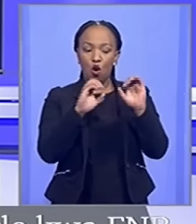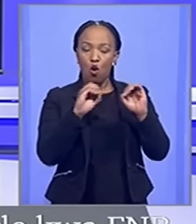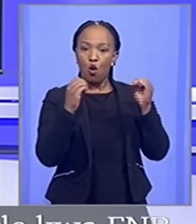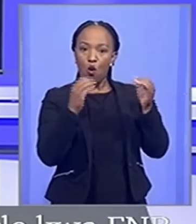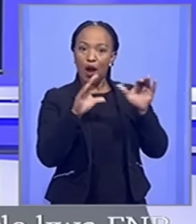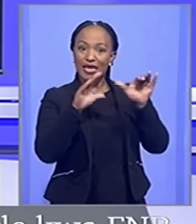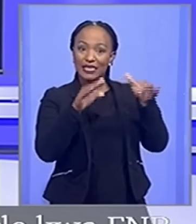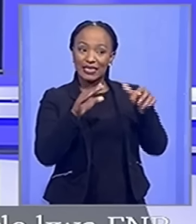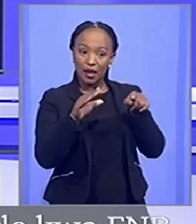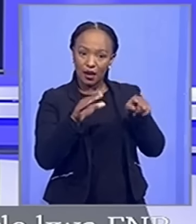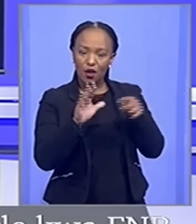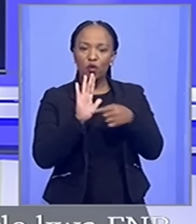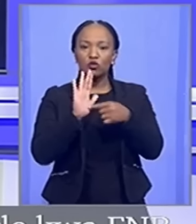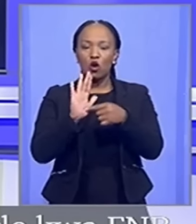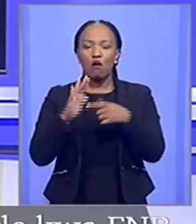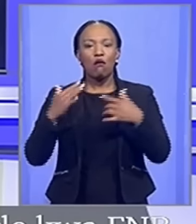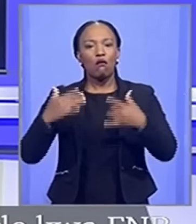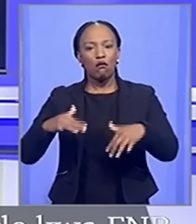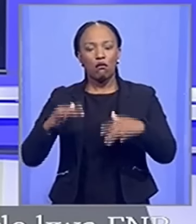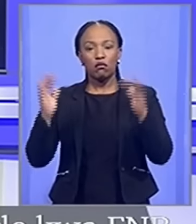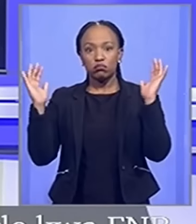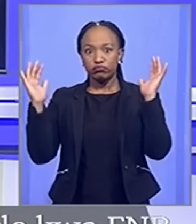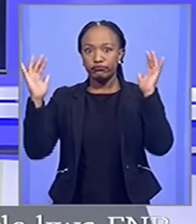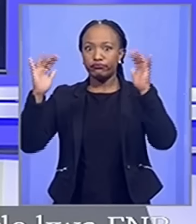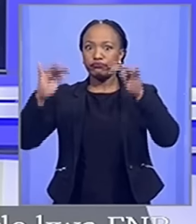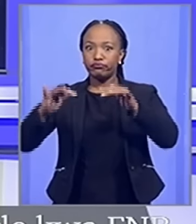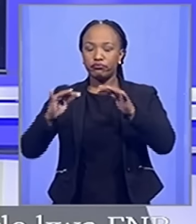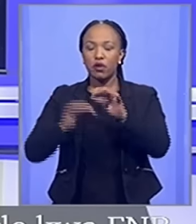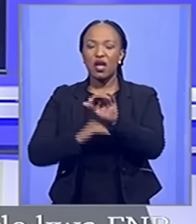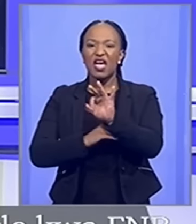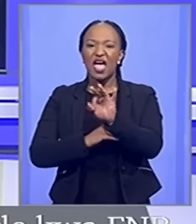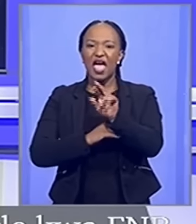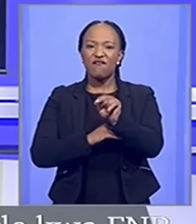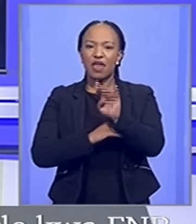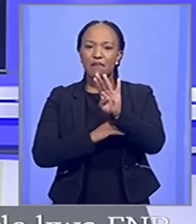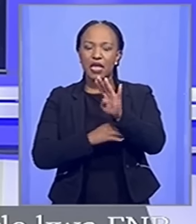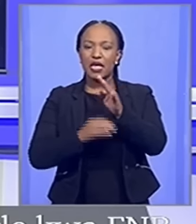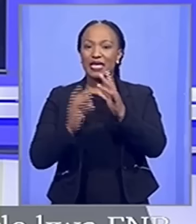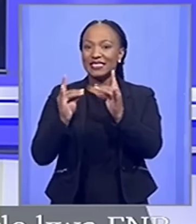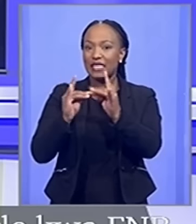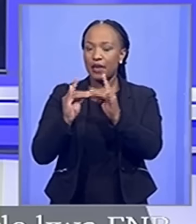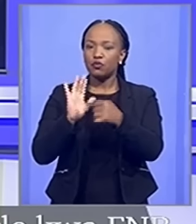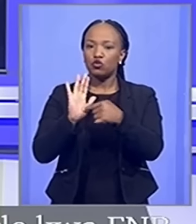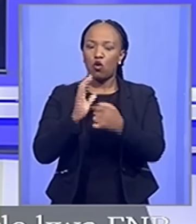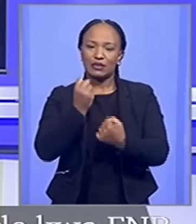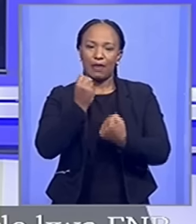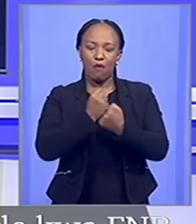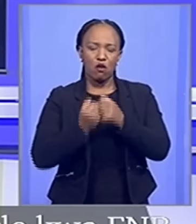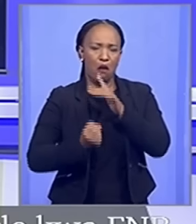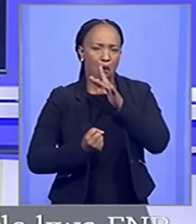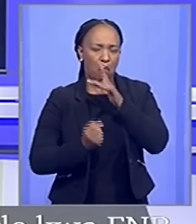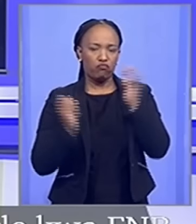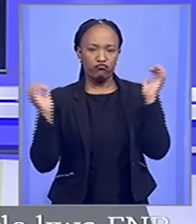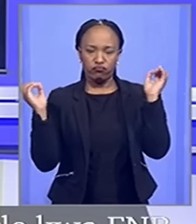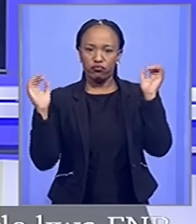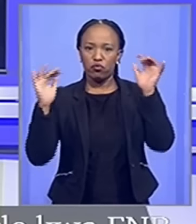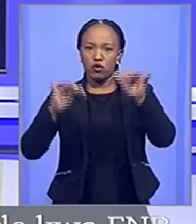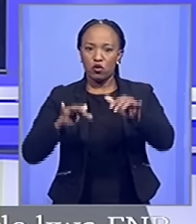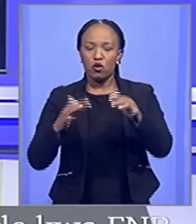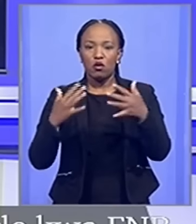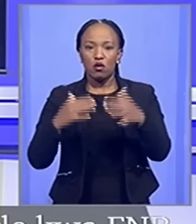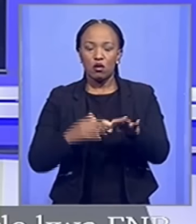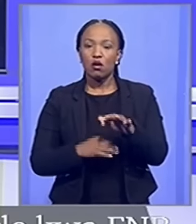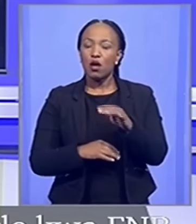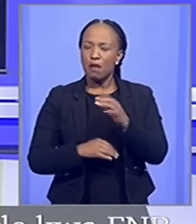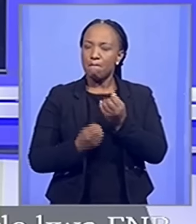kwa raleng ya lone ya Sianqoba kwa FNB Stadium kamoso. Ditokololo tsa lekoko di le makgolo le baemanokeng